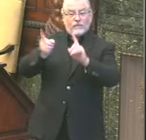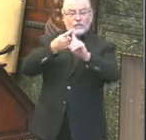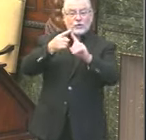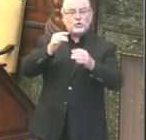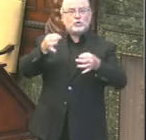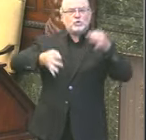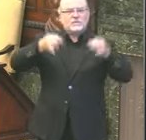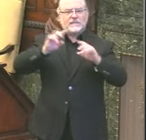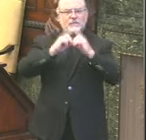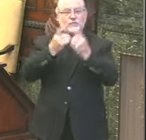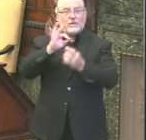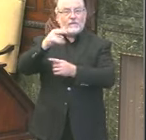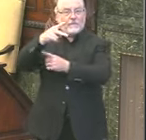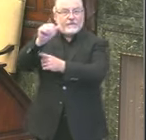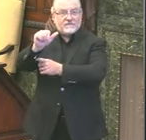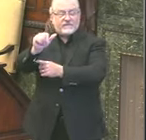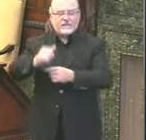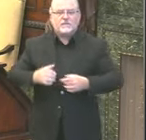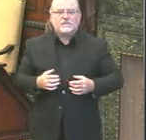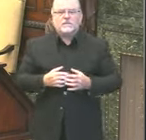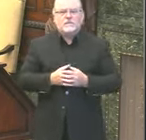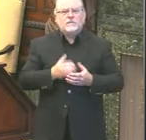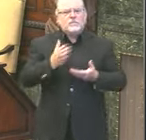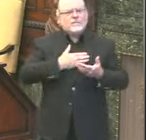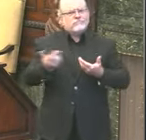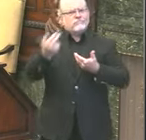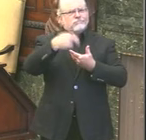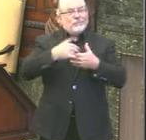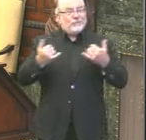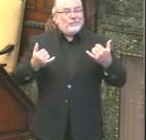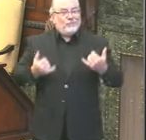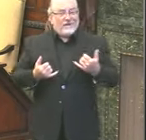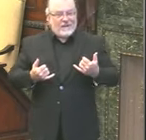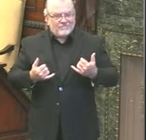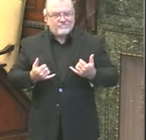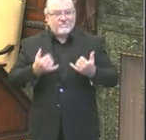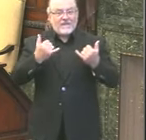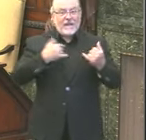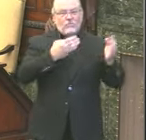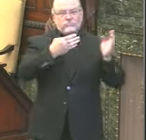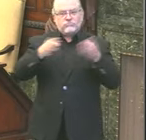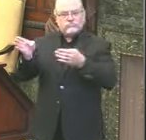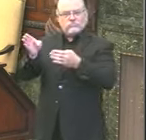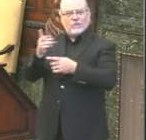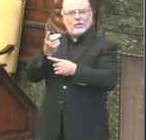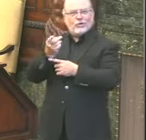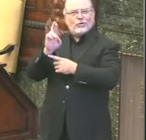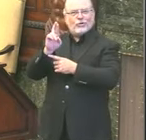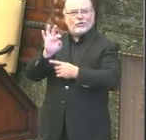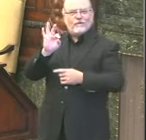and exploitation of older Philadelphians. And now I'd like to turn it over to Dr. Farley for his COVID update.